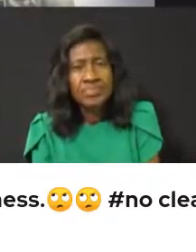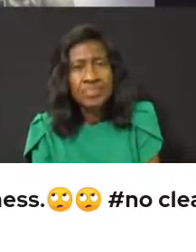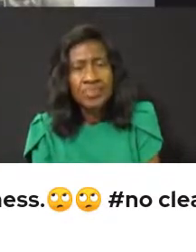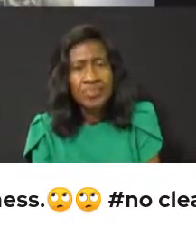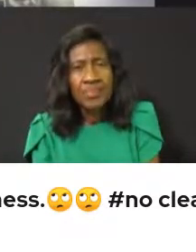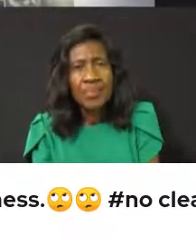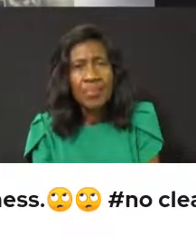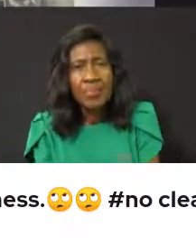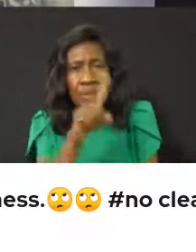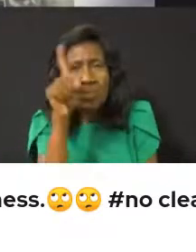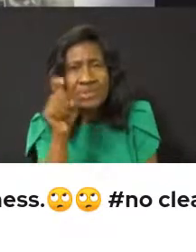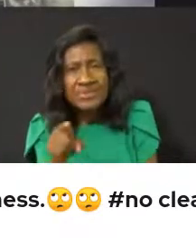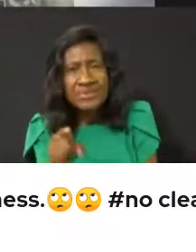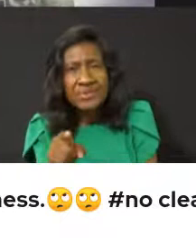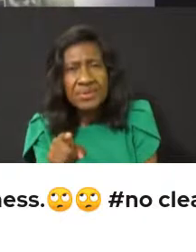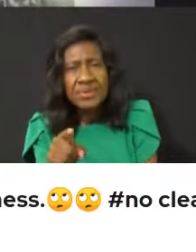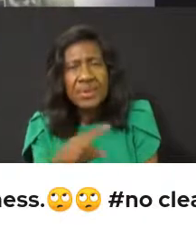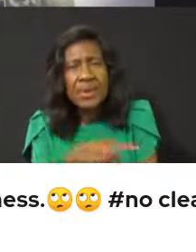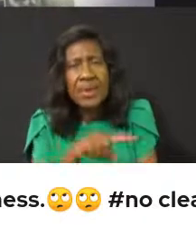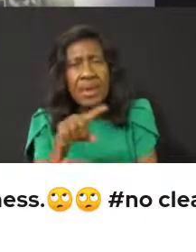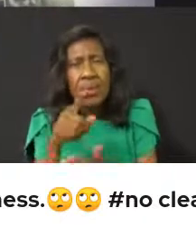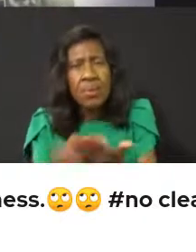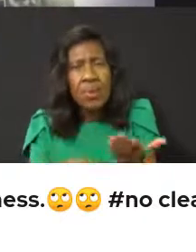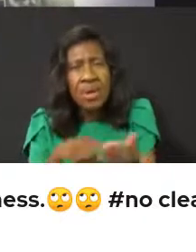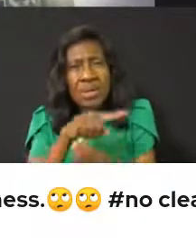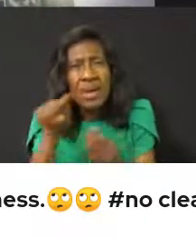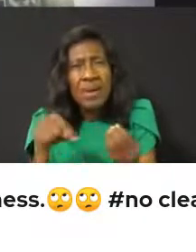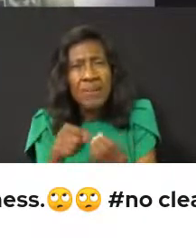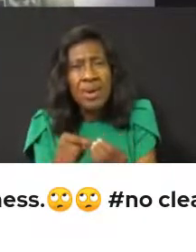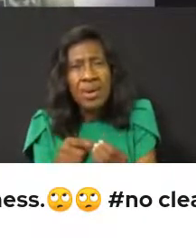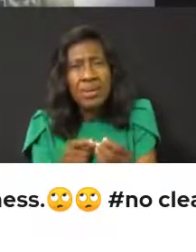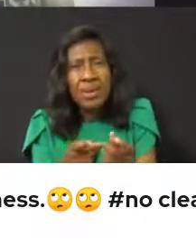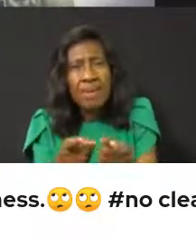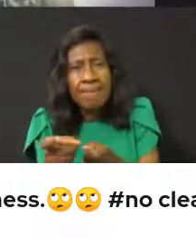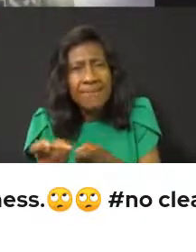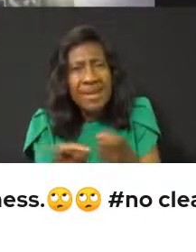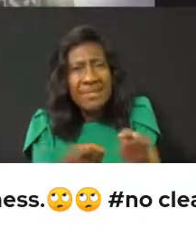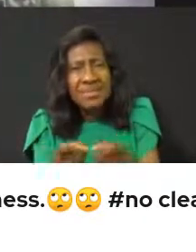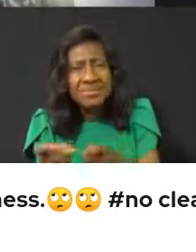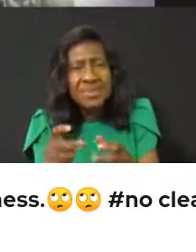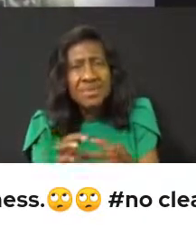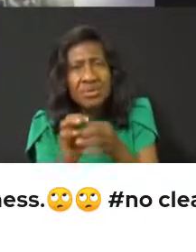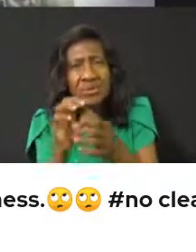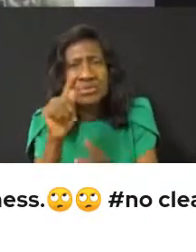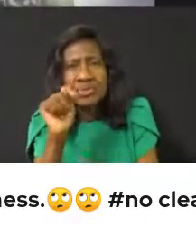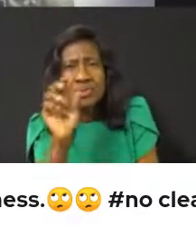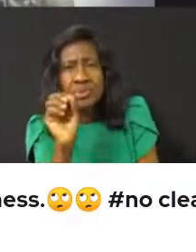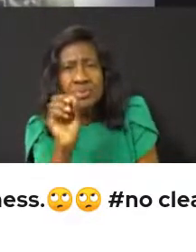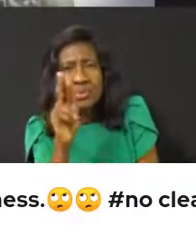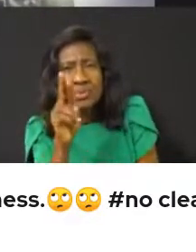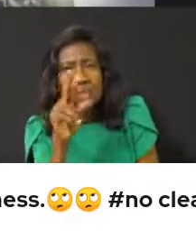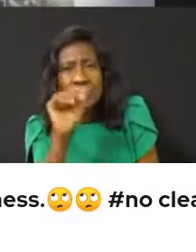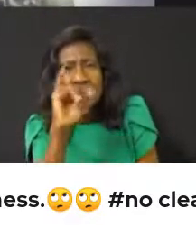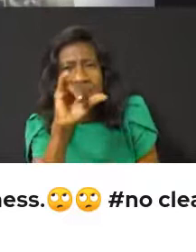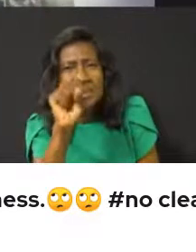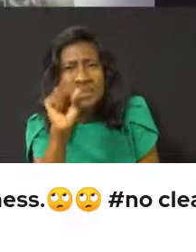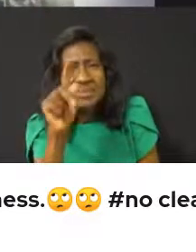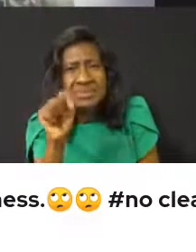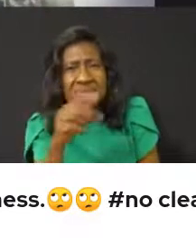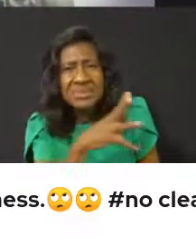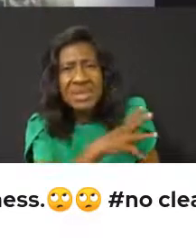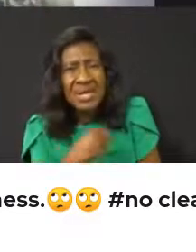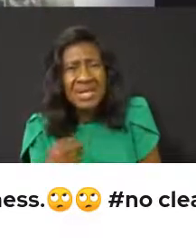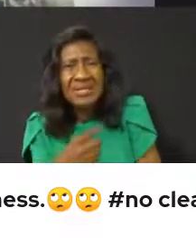in terms of the management of the tourists that are coming in and the vaccination, are